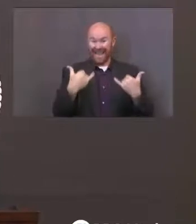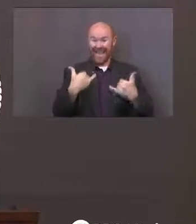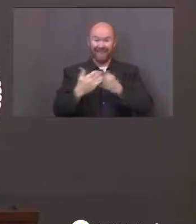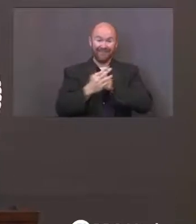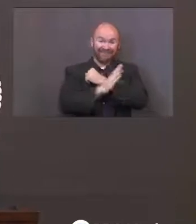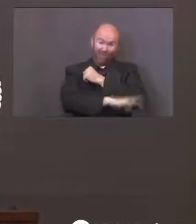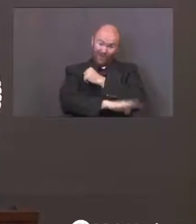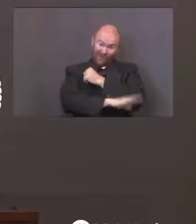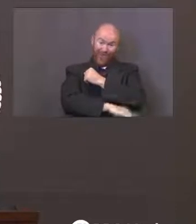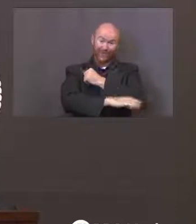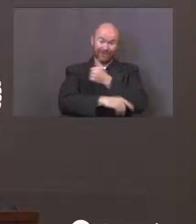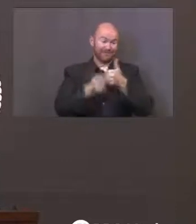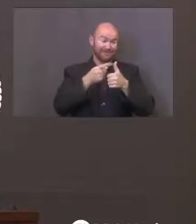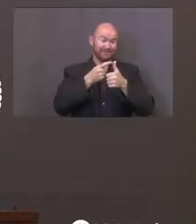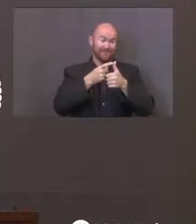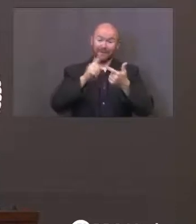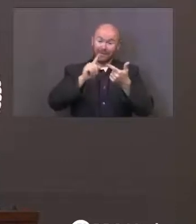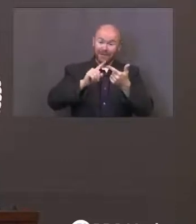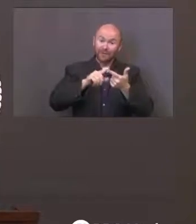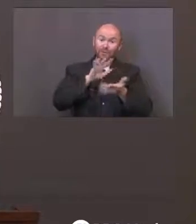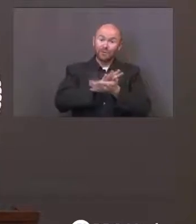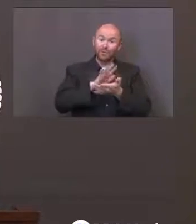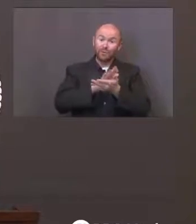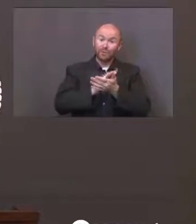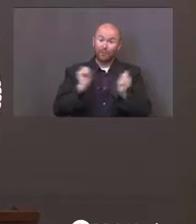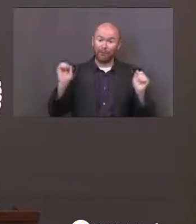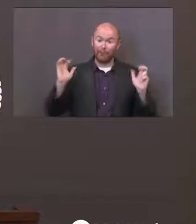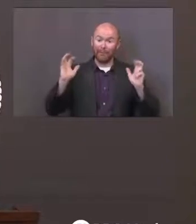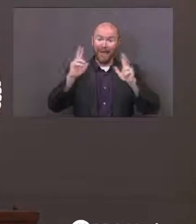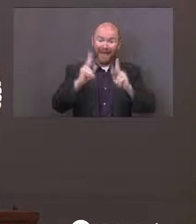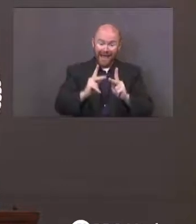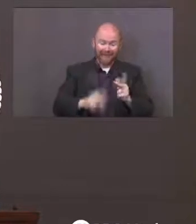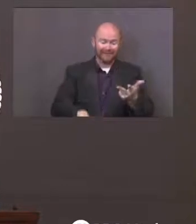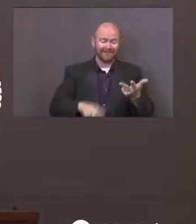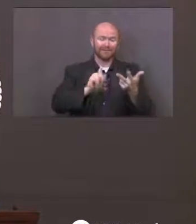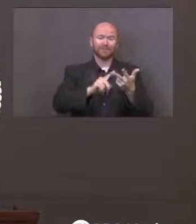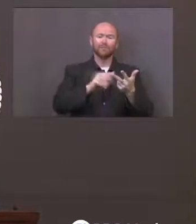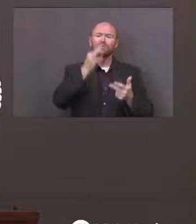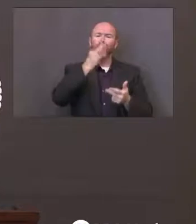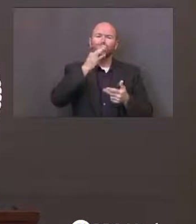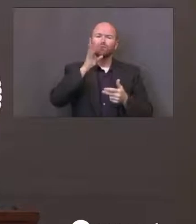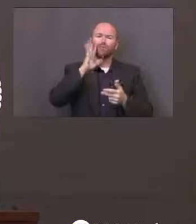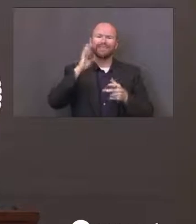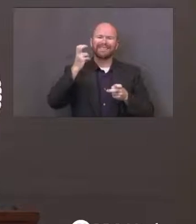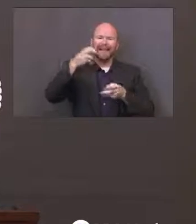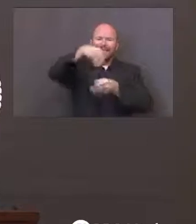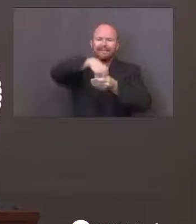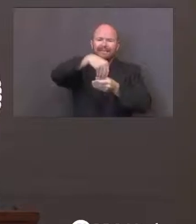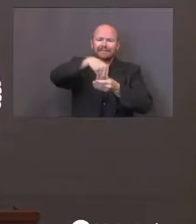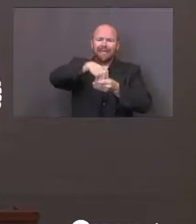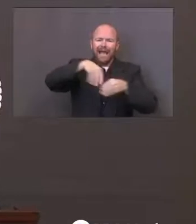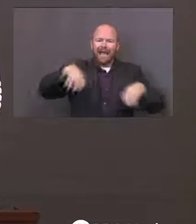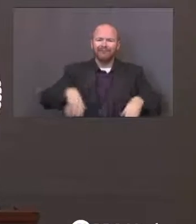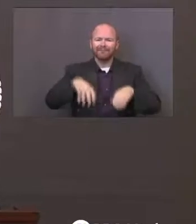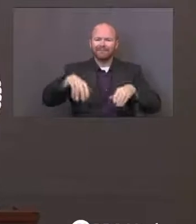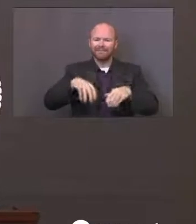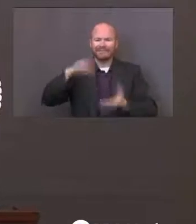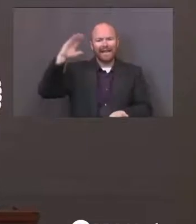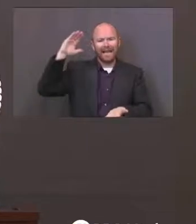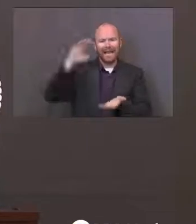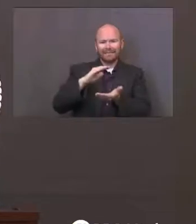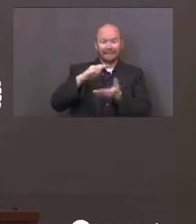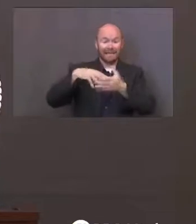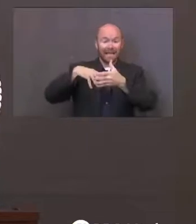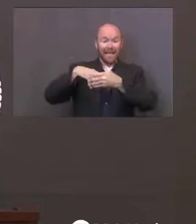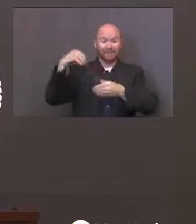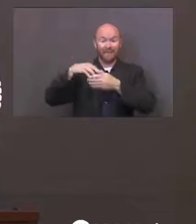schools now reconvening. We're going to have more indoor activities now and less outdoor activities. We have a